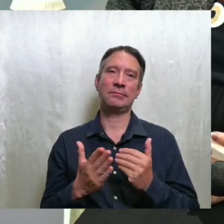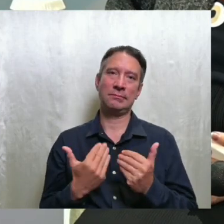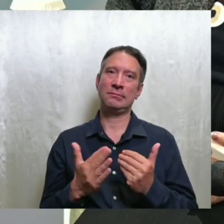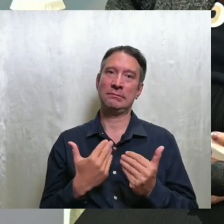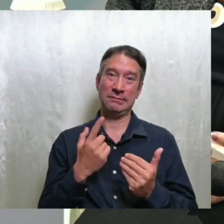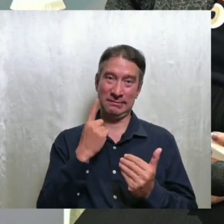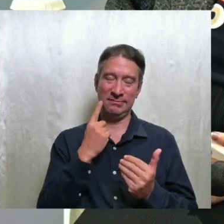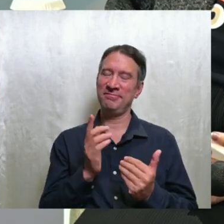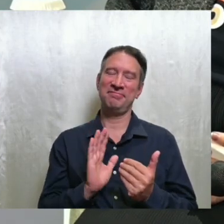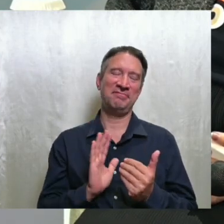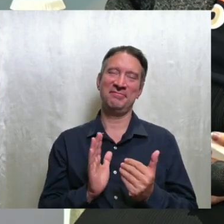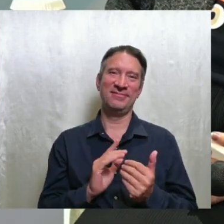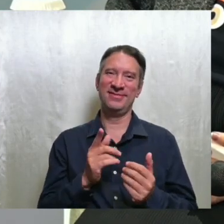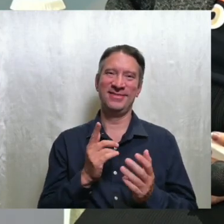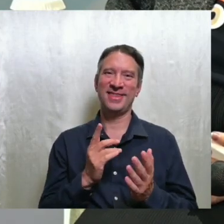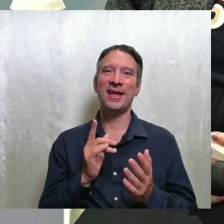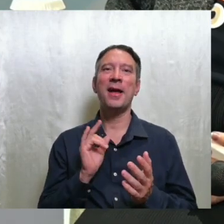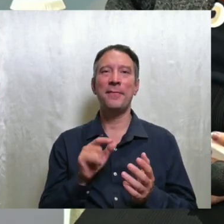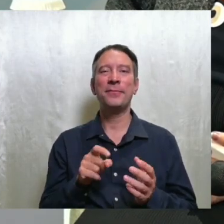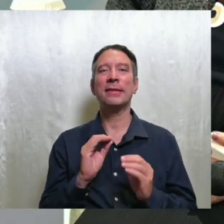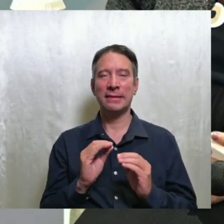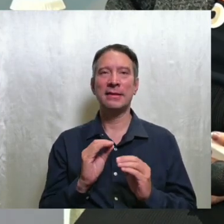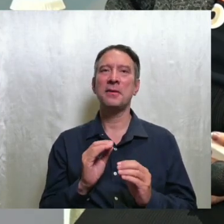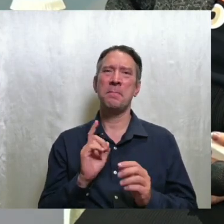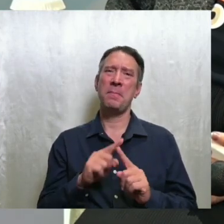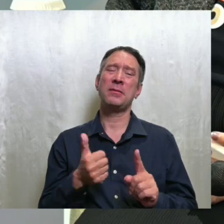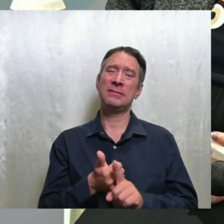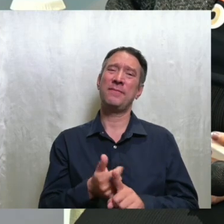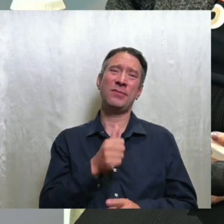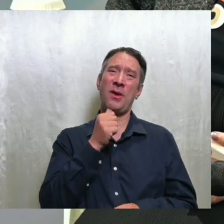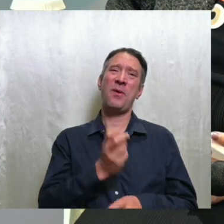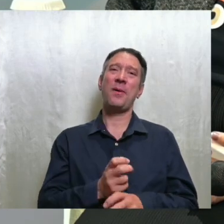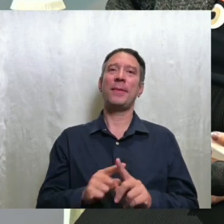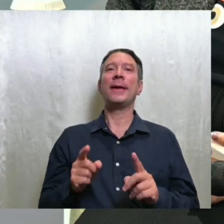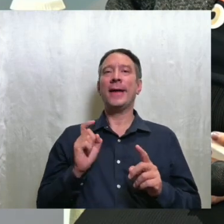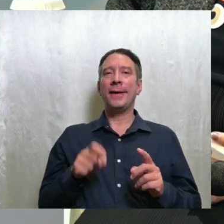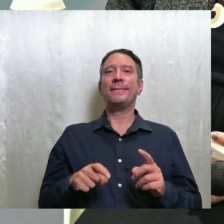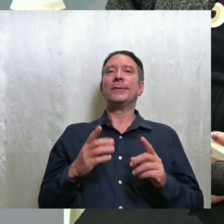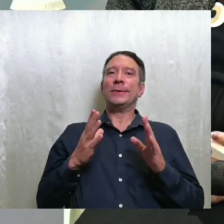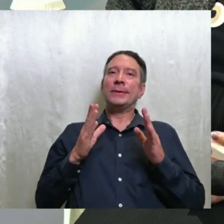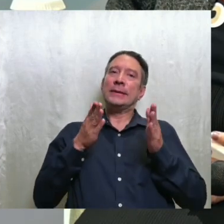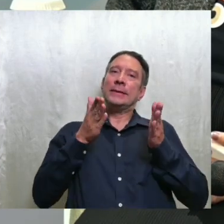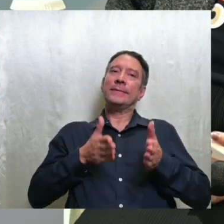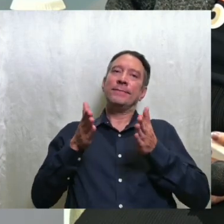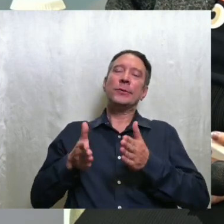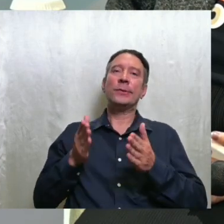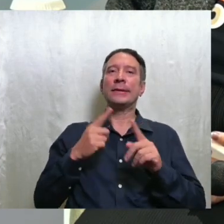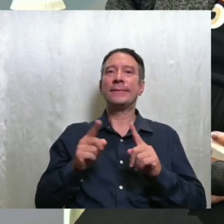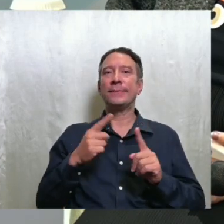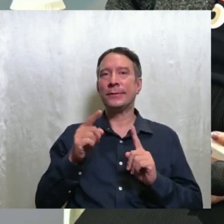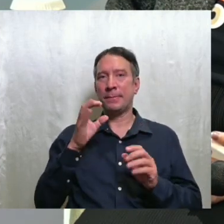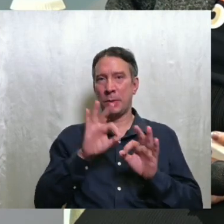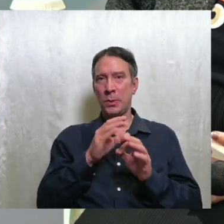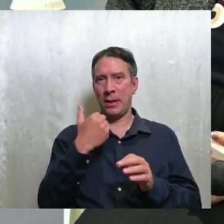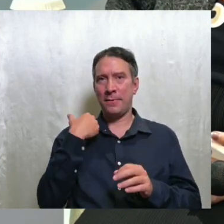psychological change in humans, you have to actually take that journey. So probably